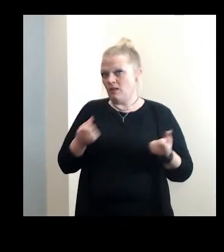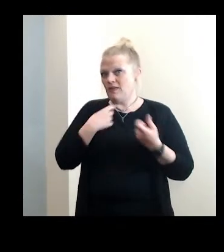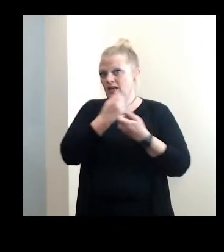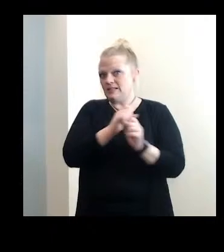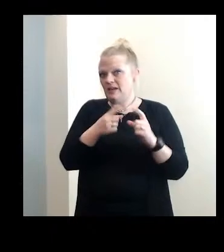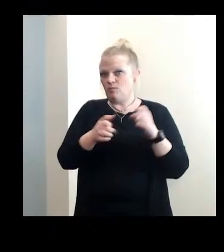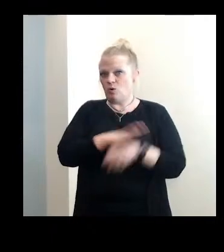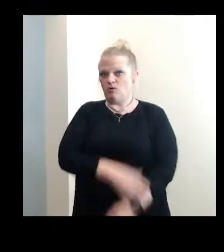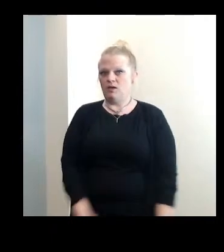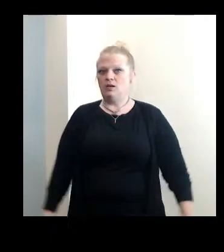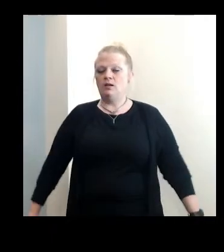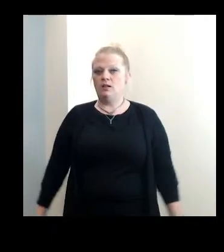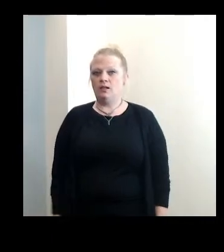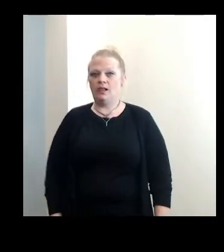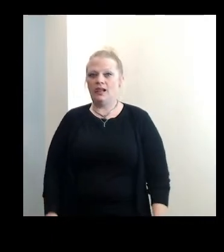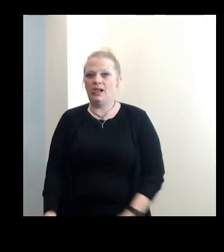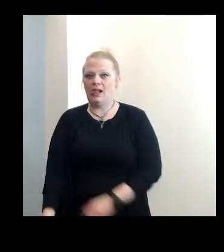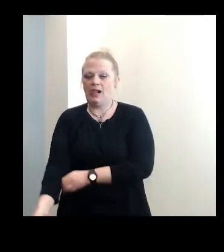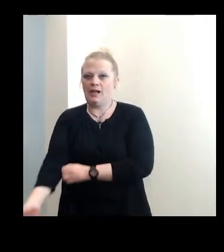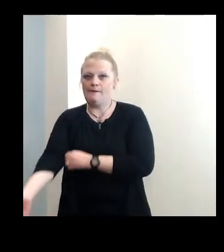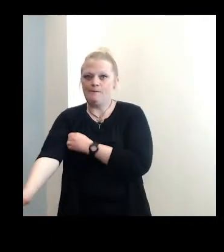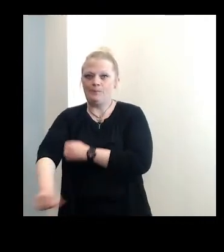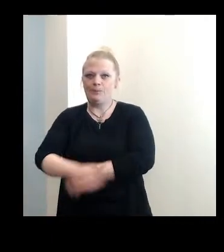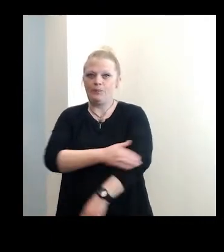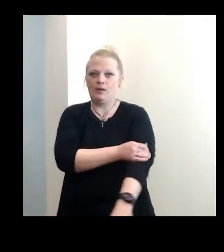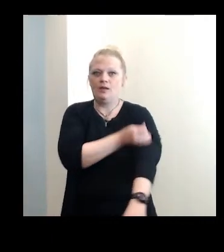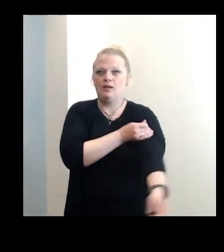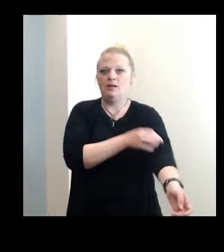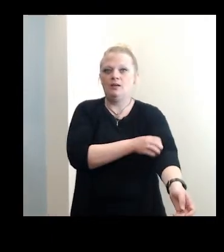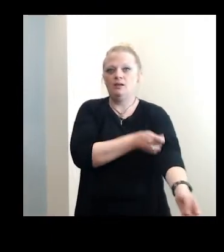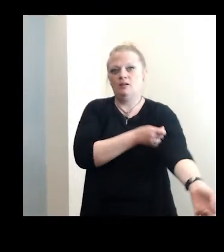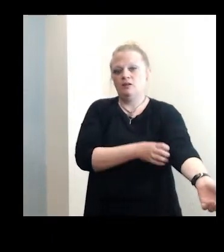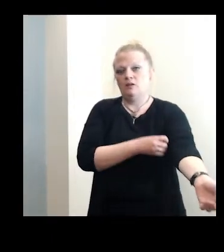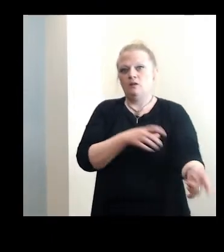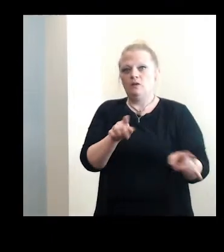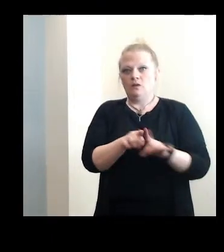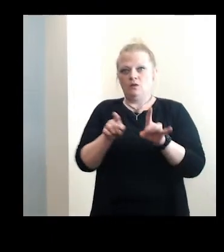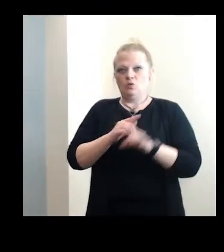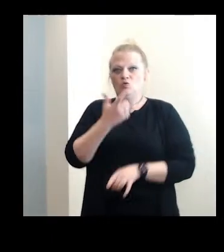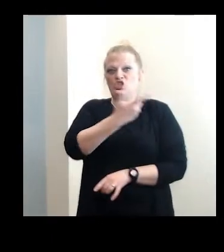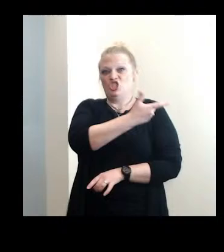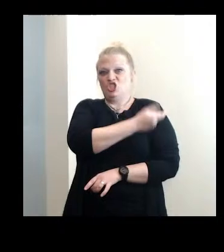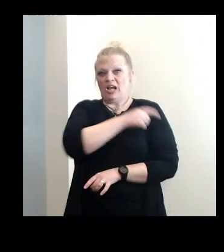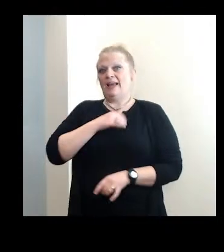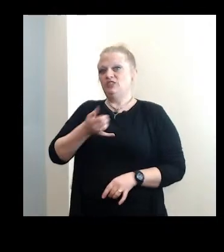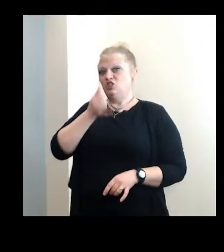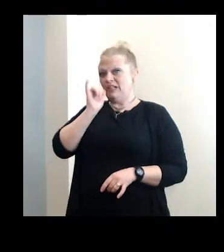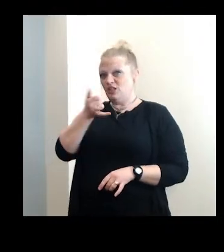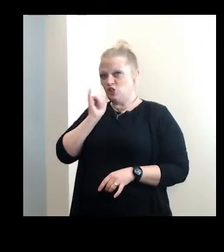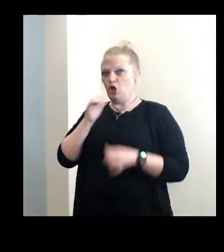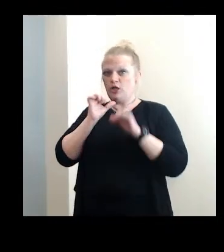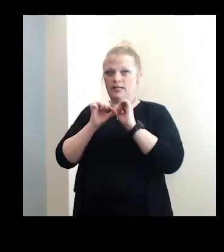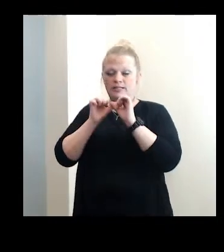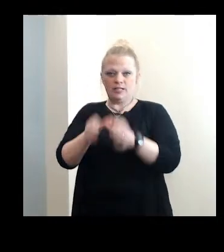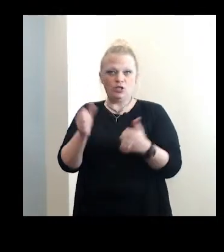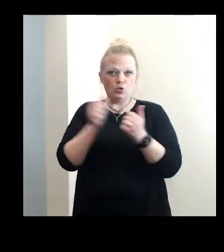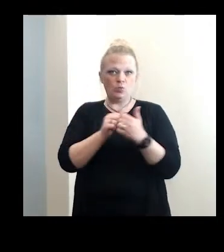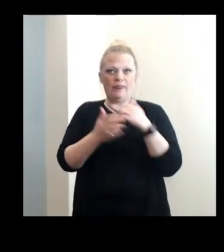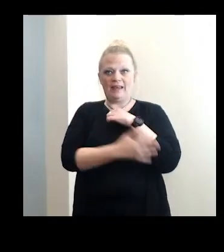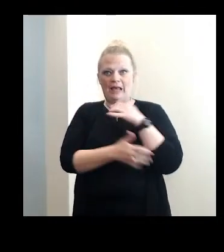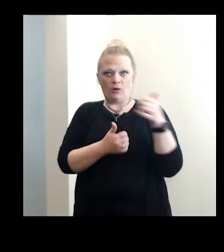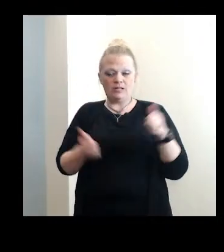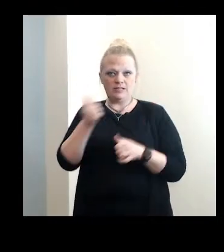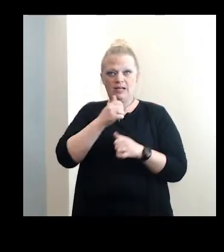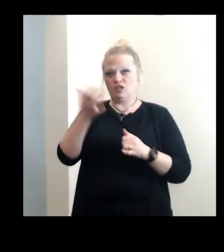safe from COVID-19. Also, the shot and the chaser legend continues with our county executive's brilliant idea.